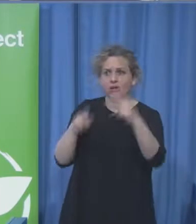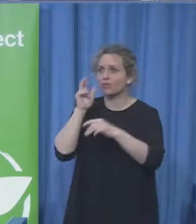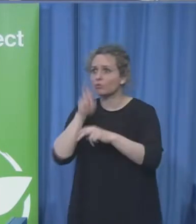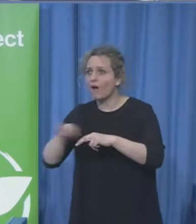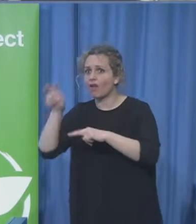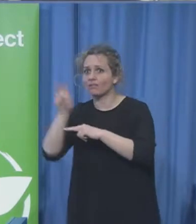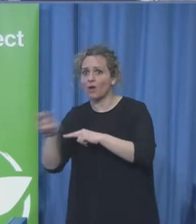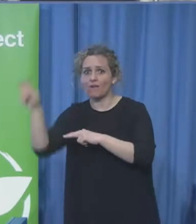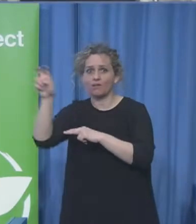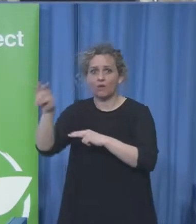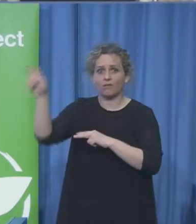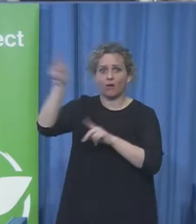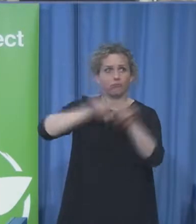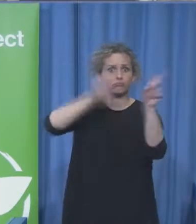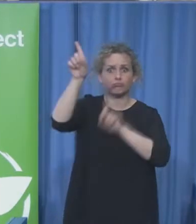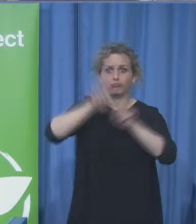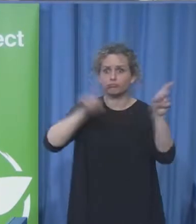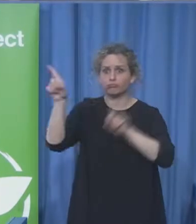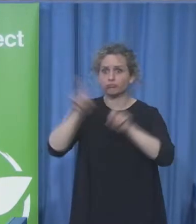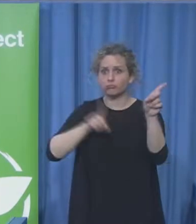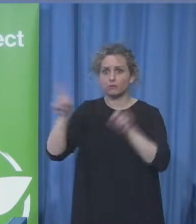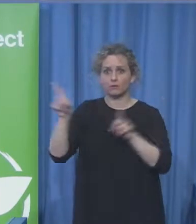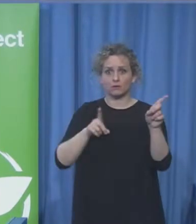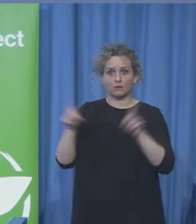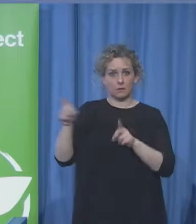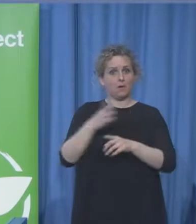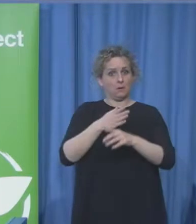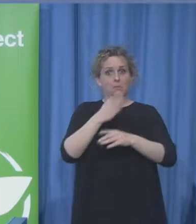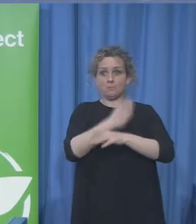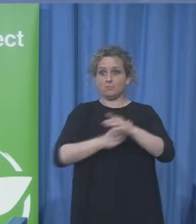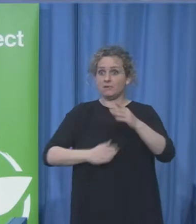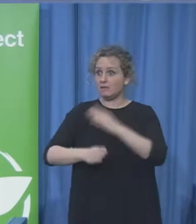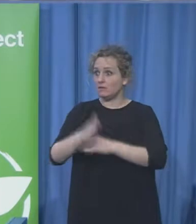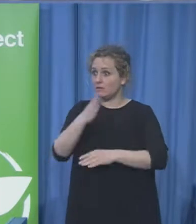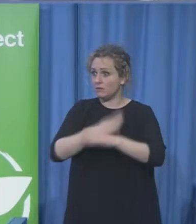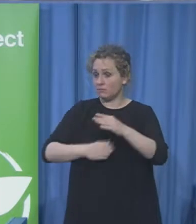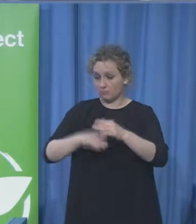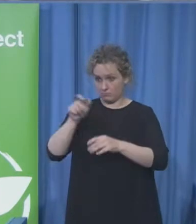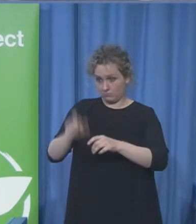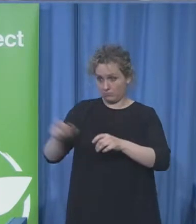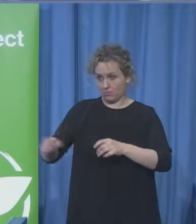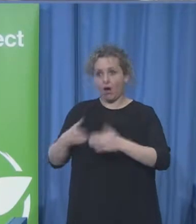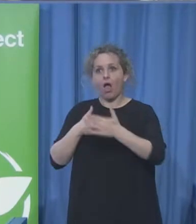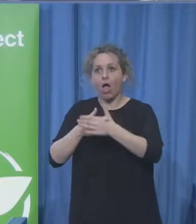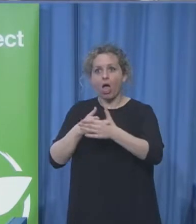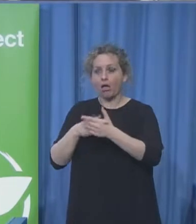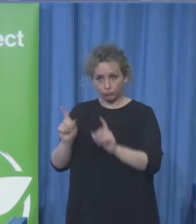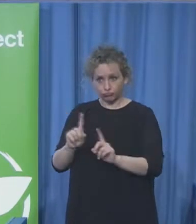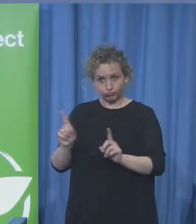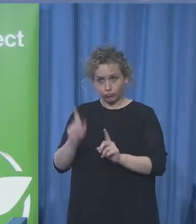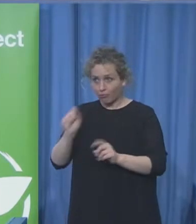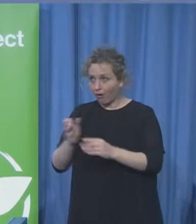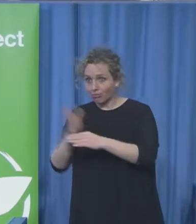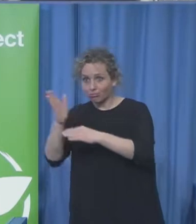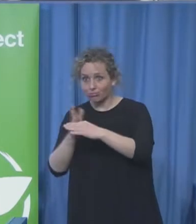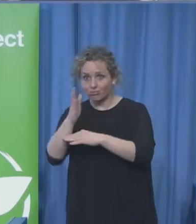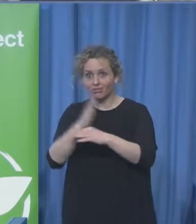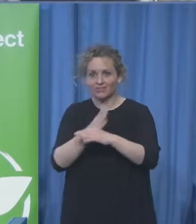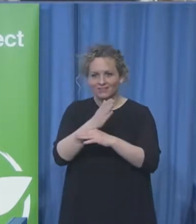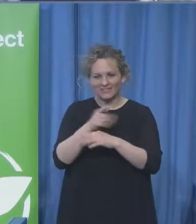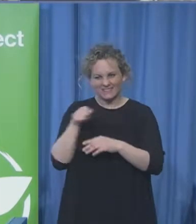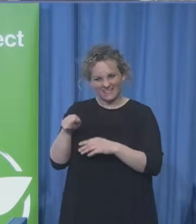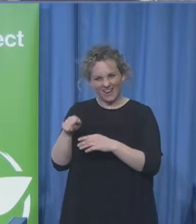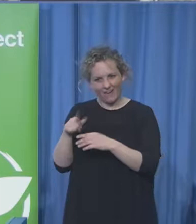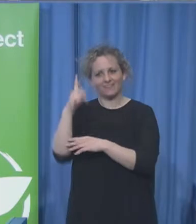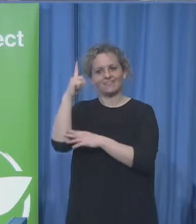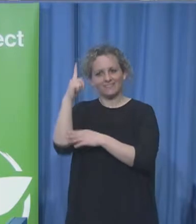him. He came to visit us. He's no longer with us today, but he was an inspiration to us too and